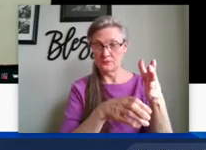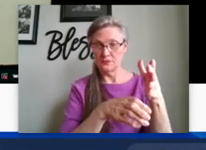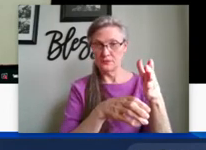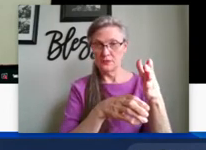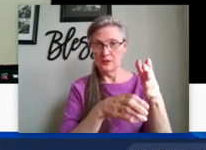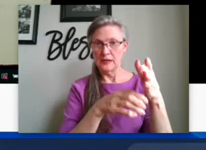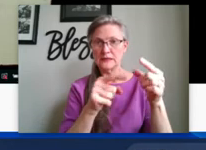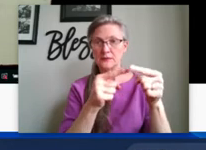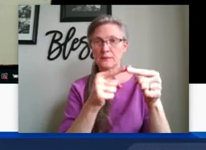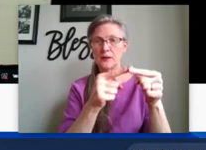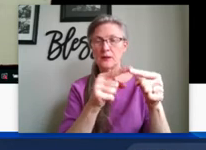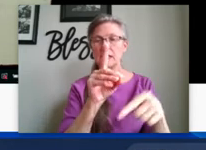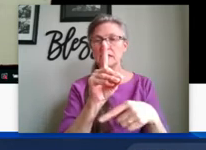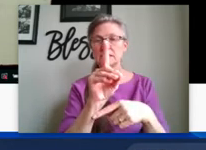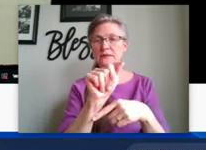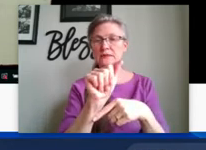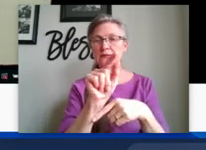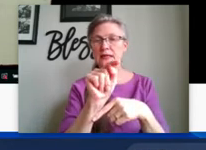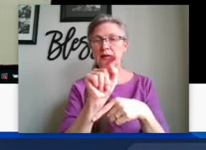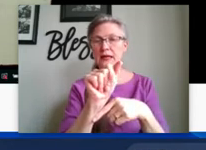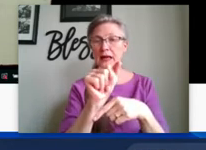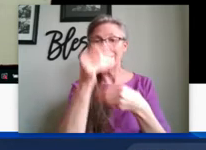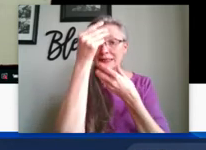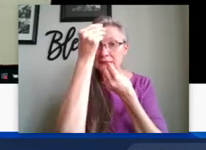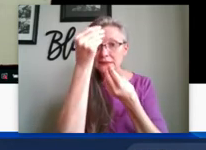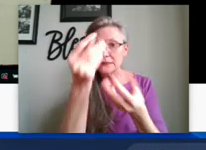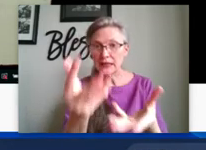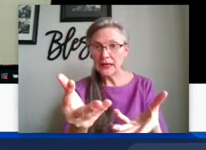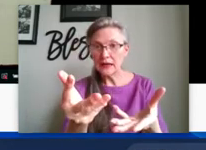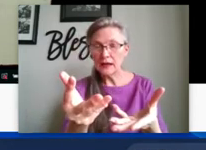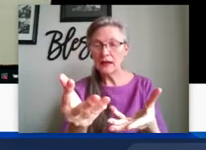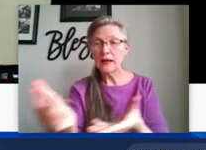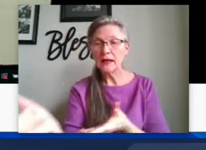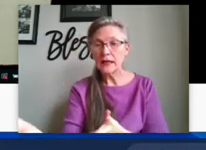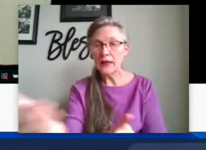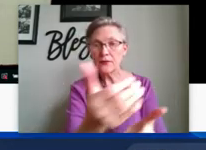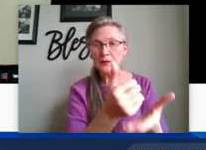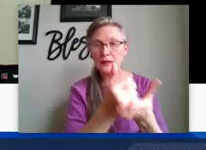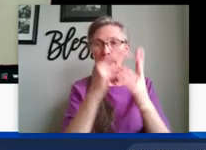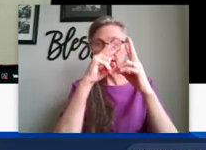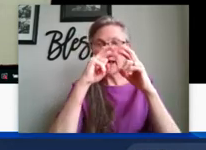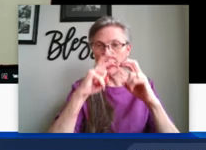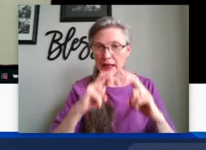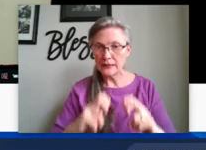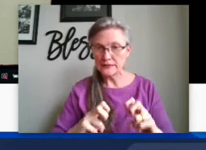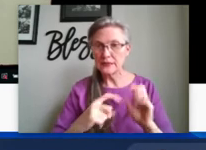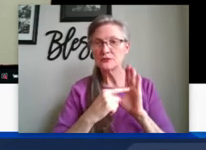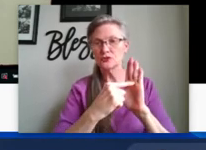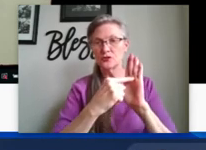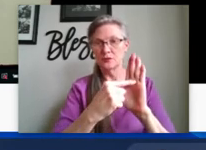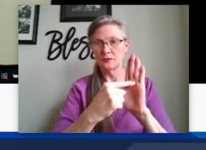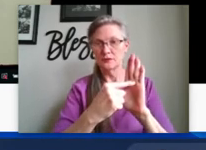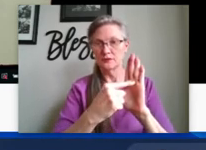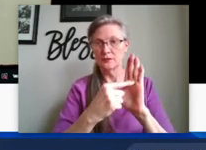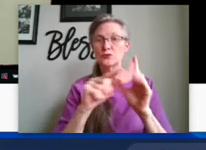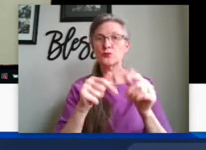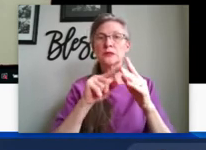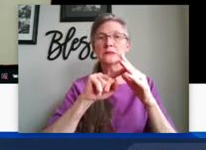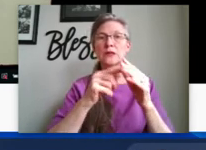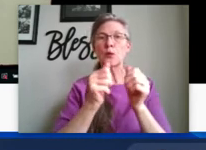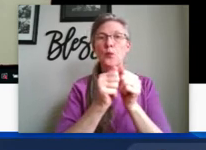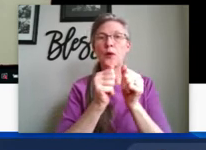all about data and gathering data and analyzing it and representing it. And so we're going to start